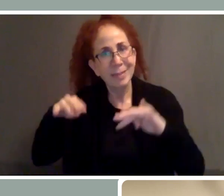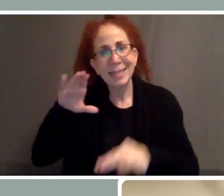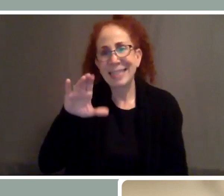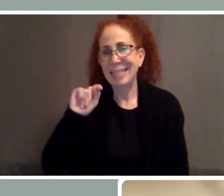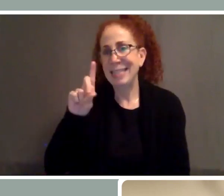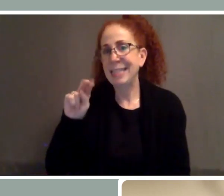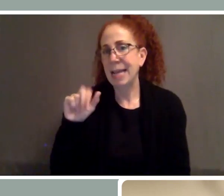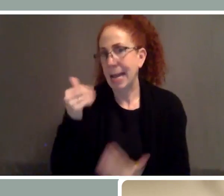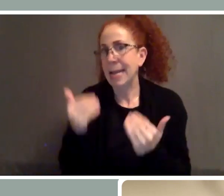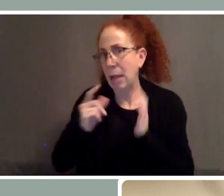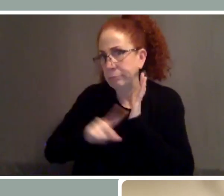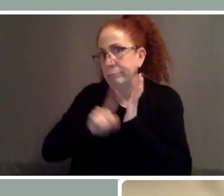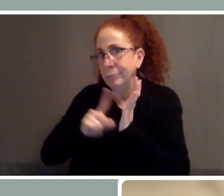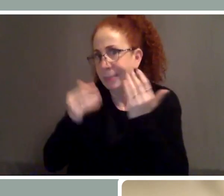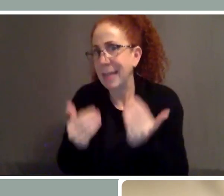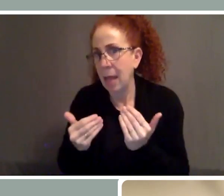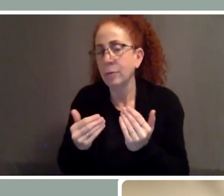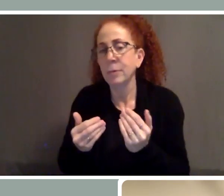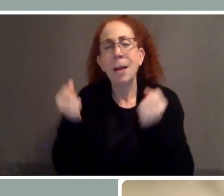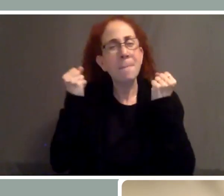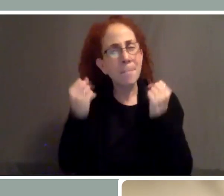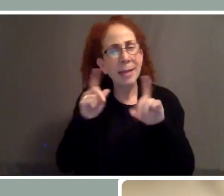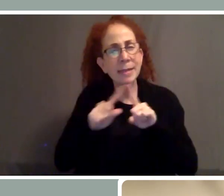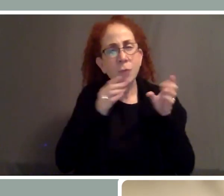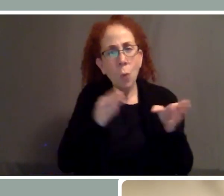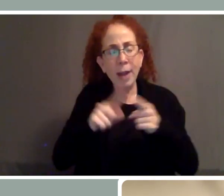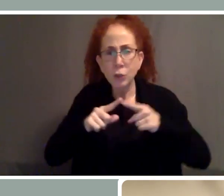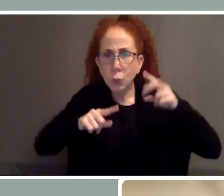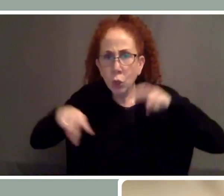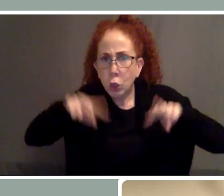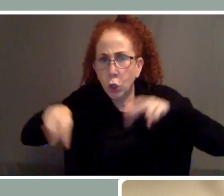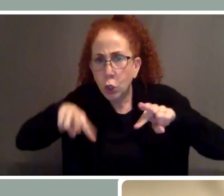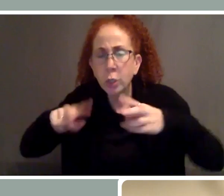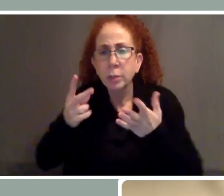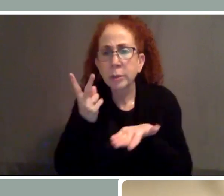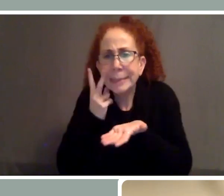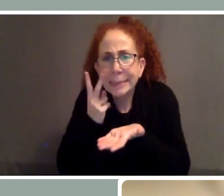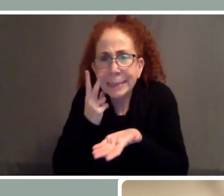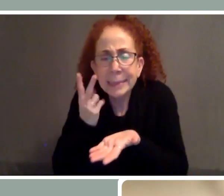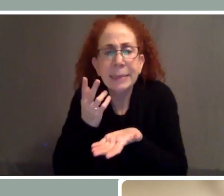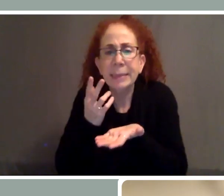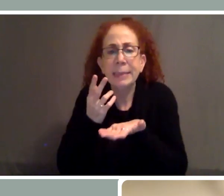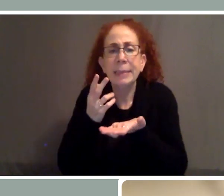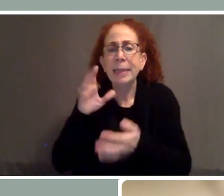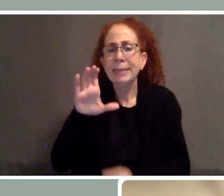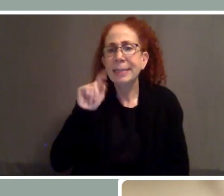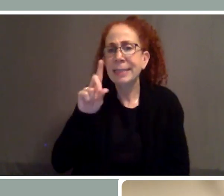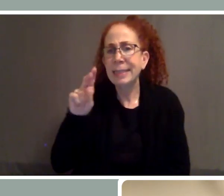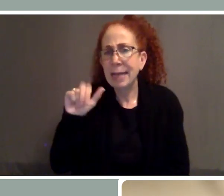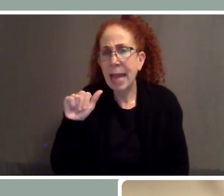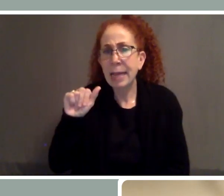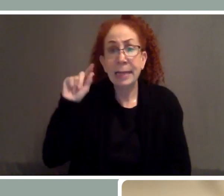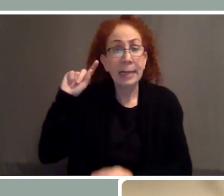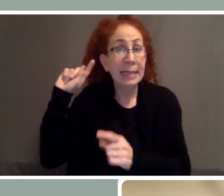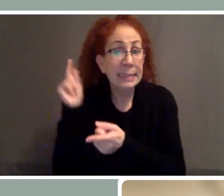ctDNA. There are lots of different ways to look at it to see whether decreases in ctDNA, how